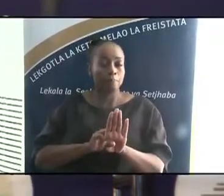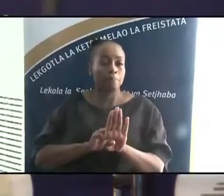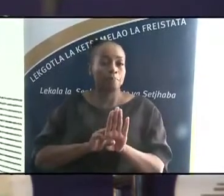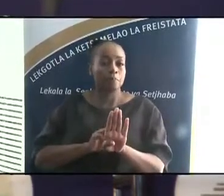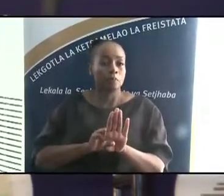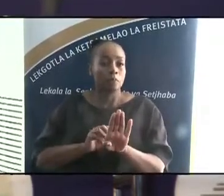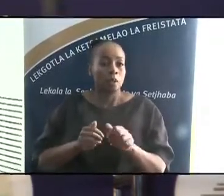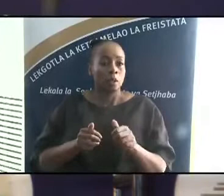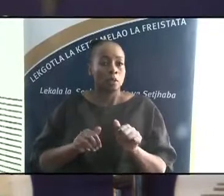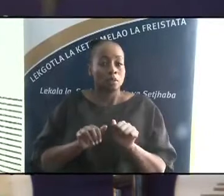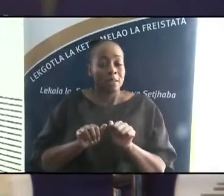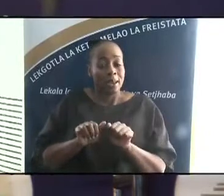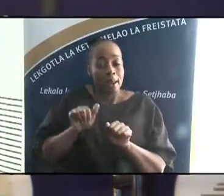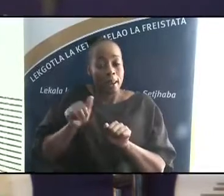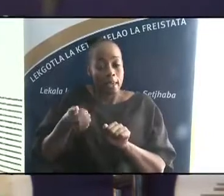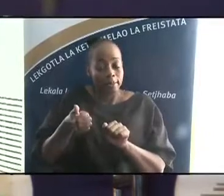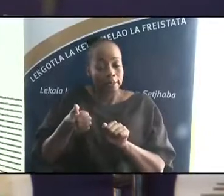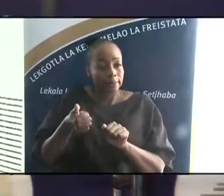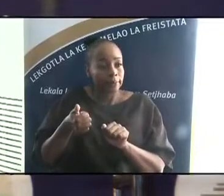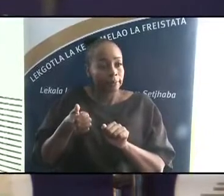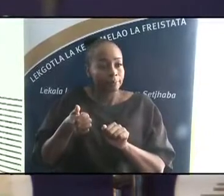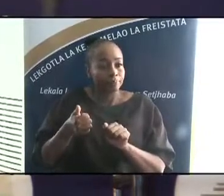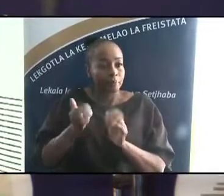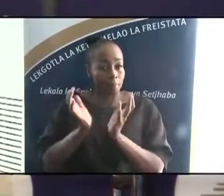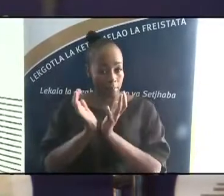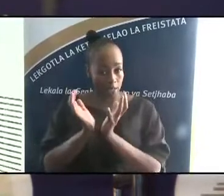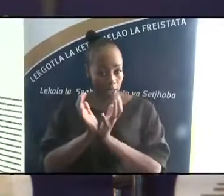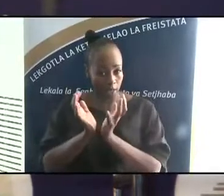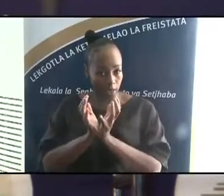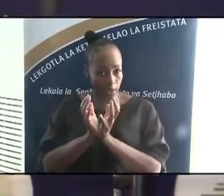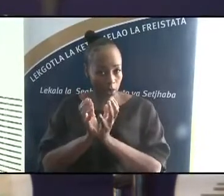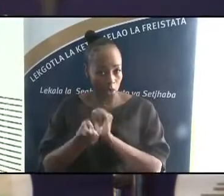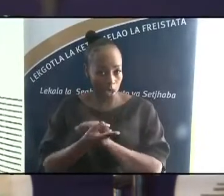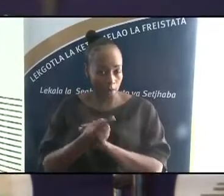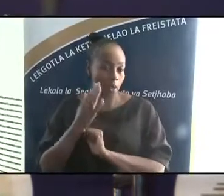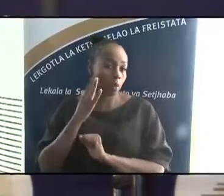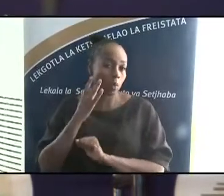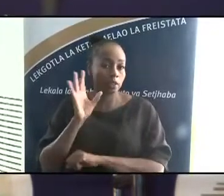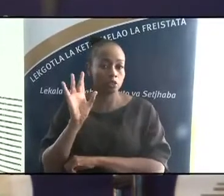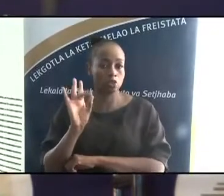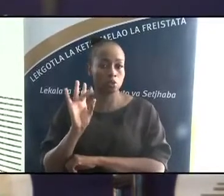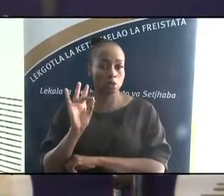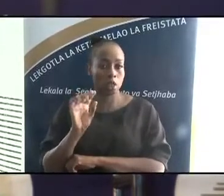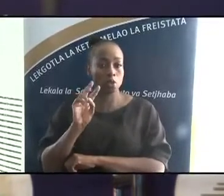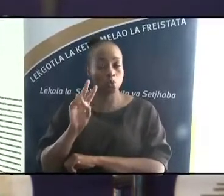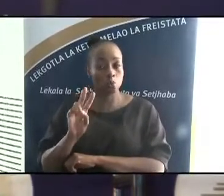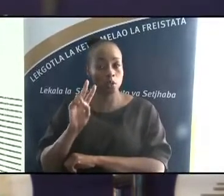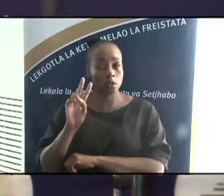The next sitting of the legislature will be on Tuesday, the 22nd March